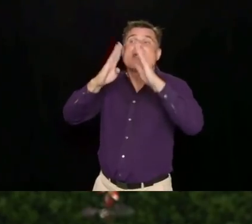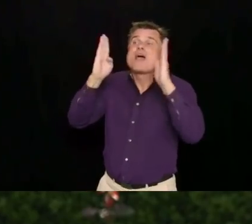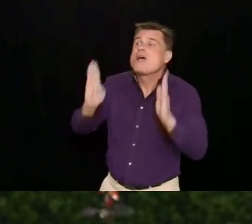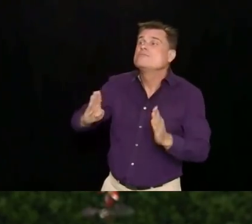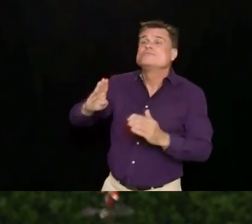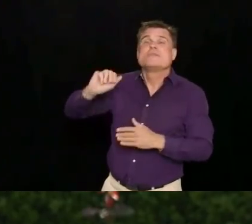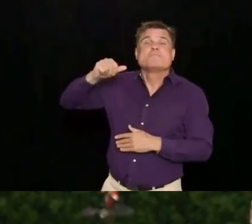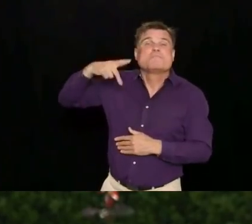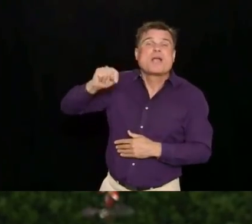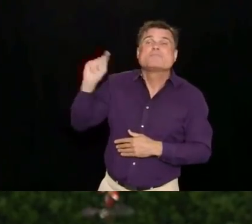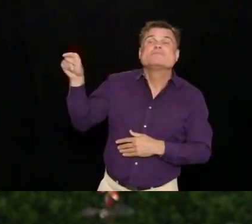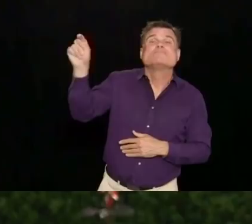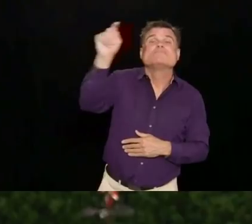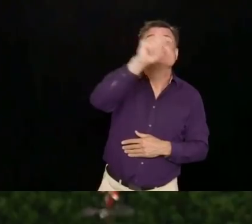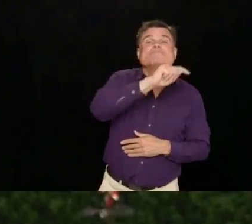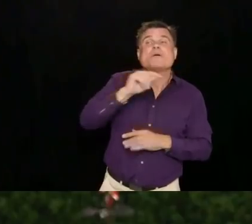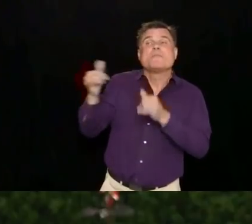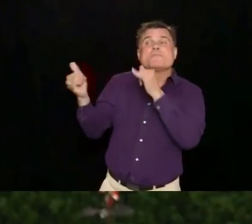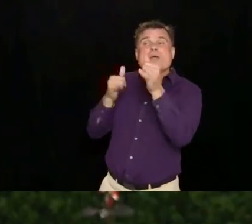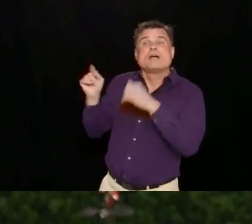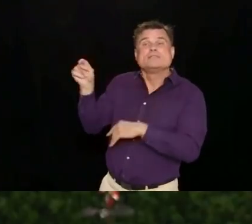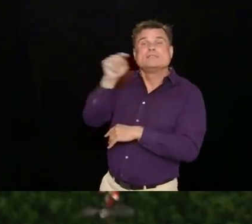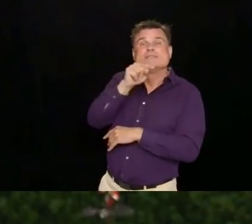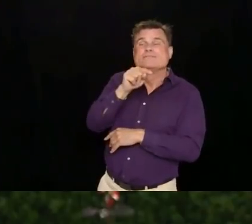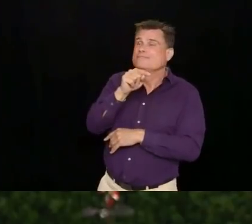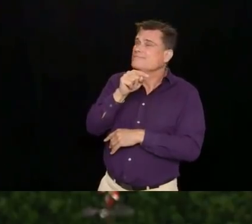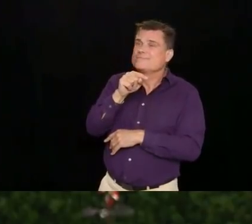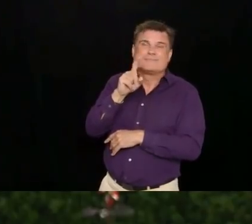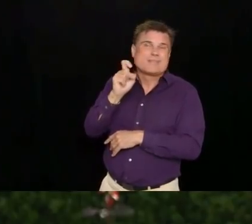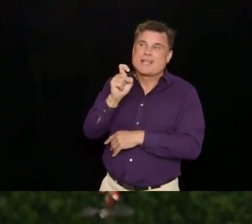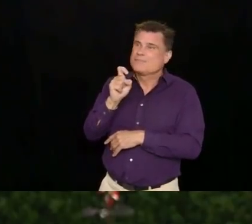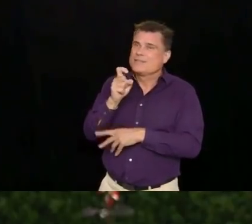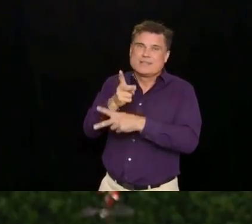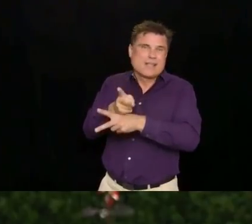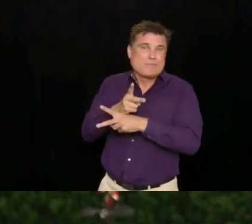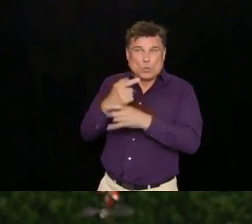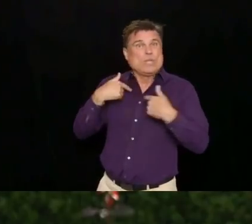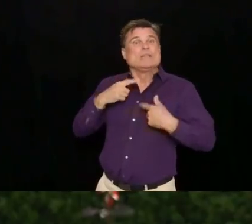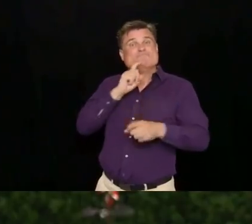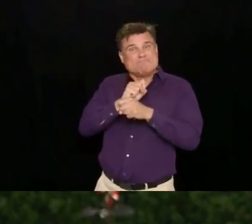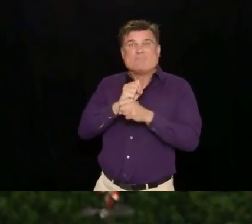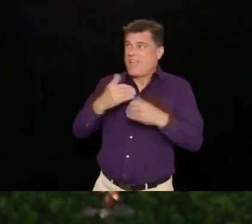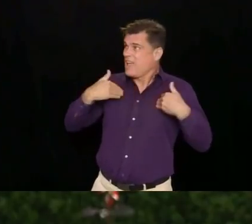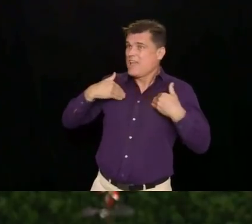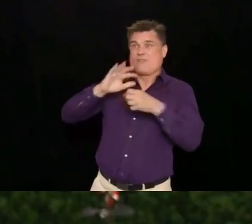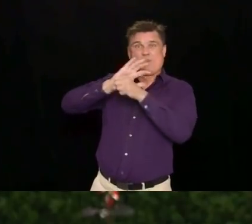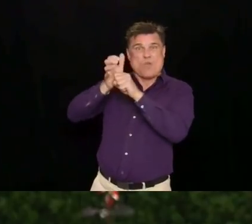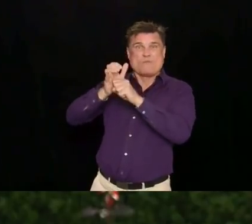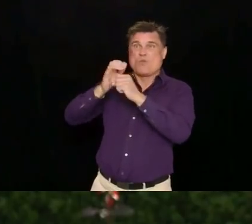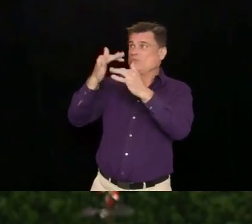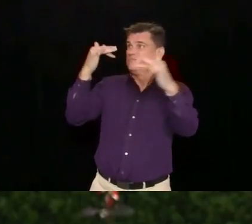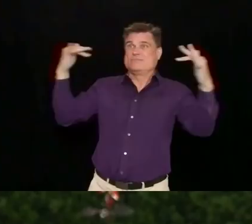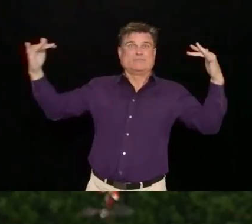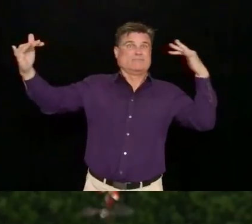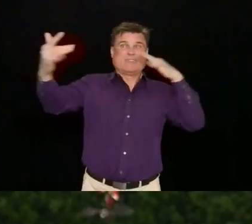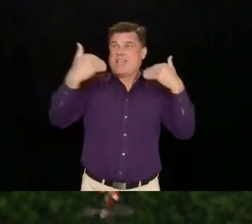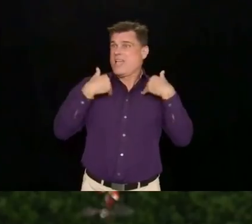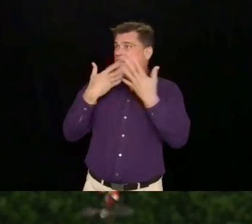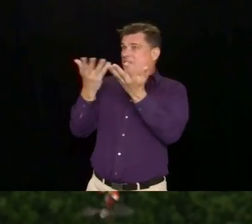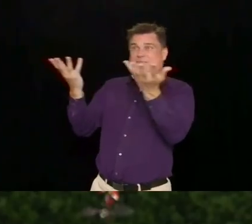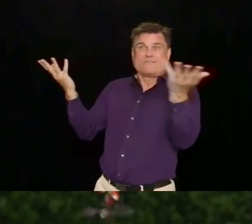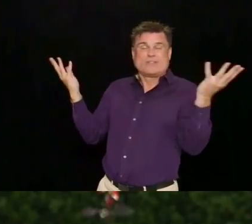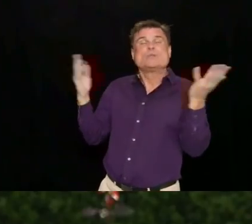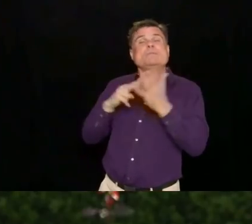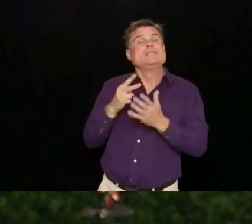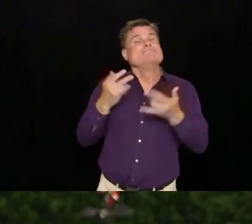we have got to live with COVID-19 for the next year. So that means the responsibility is on all of us, I